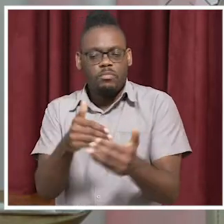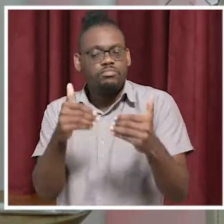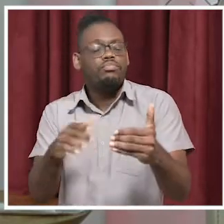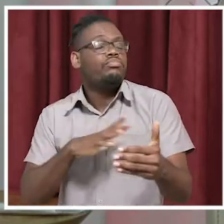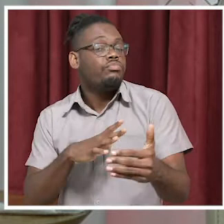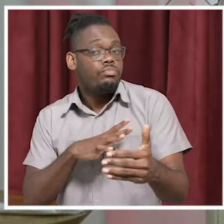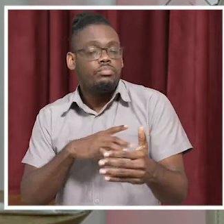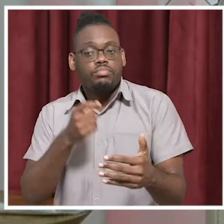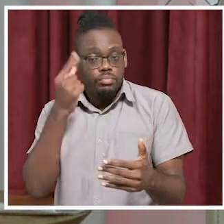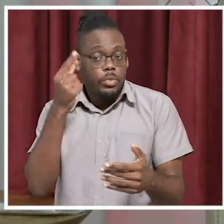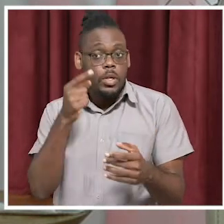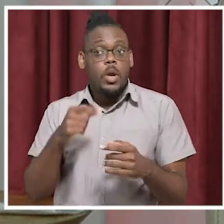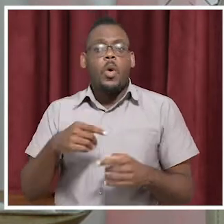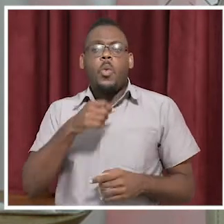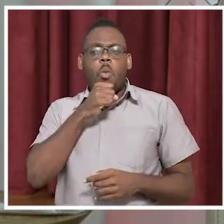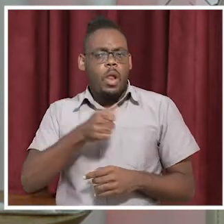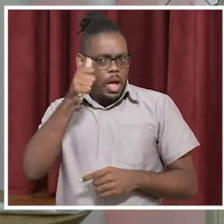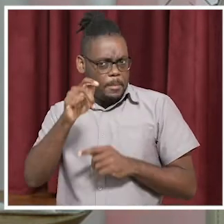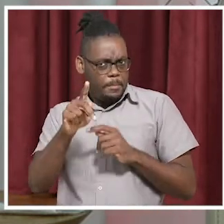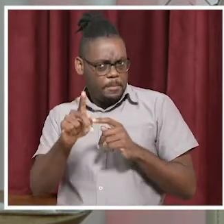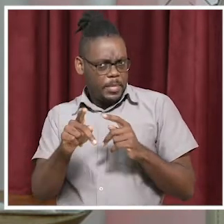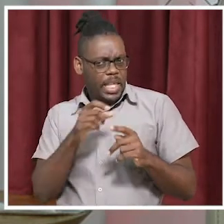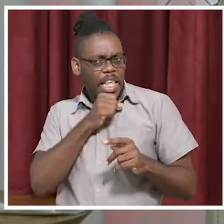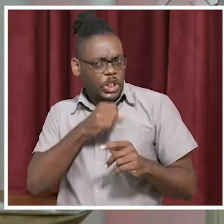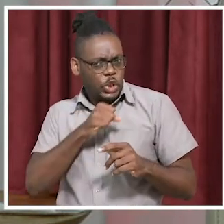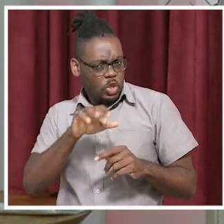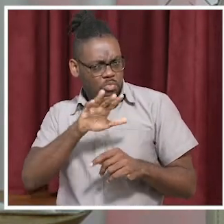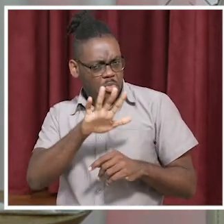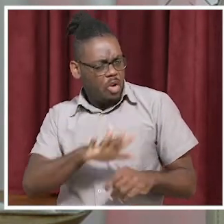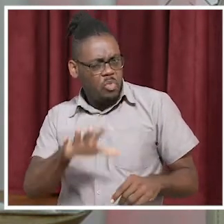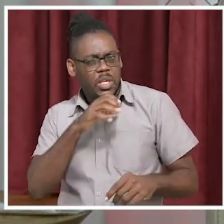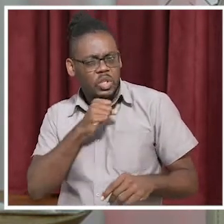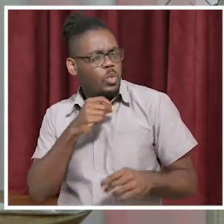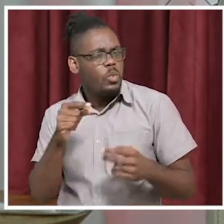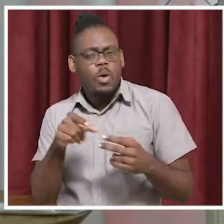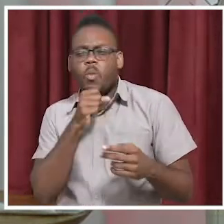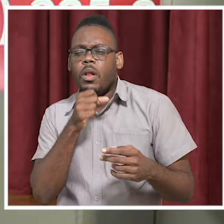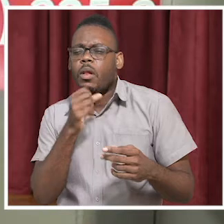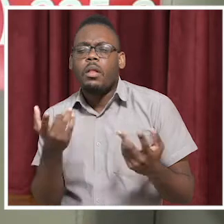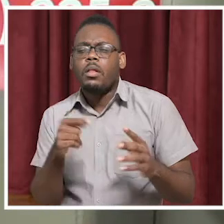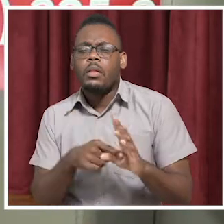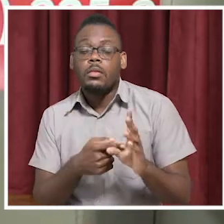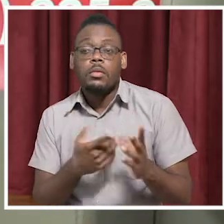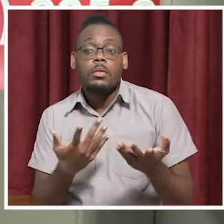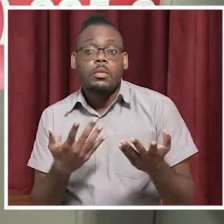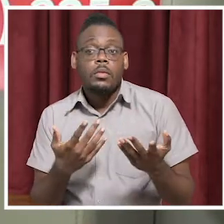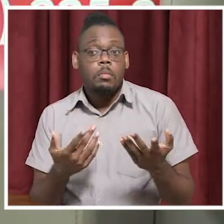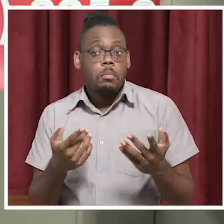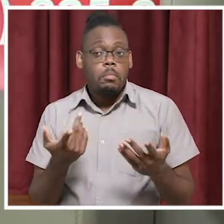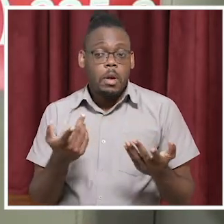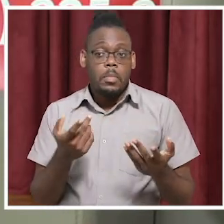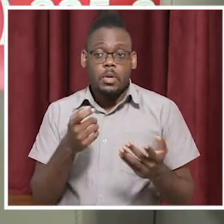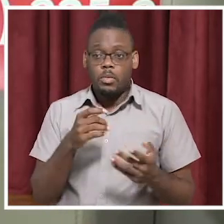assistance, what would be the age group, for example, that would warrant an elderly person's aid? Well, elderly would really and truly encompass from